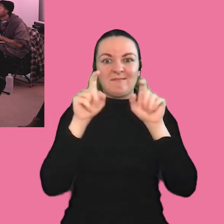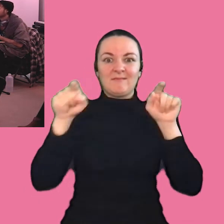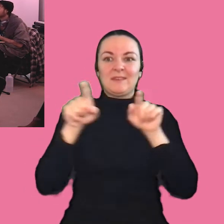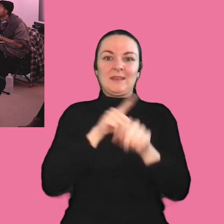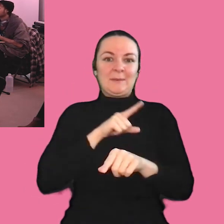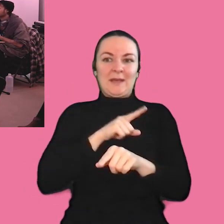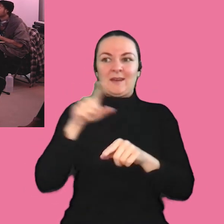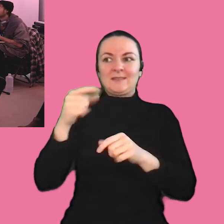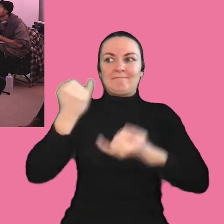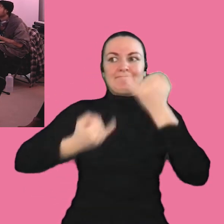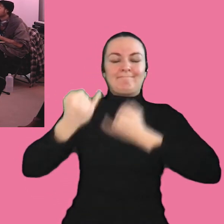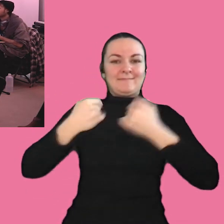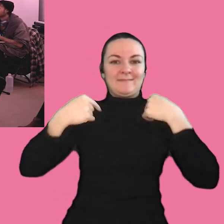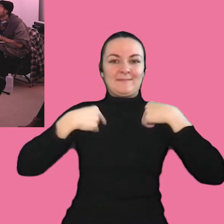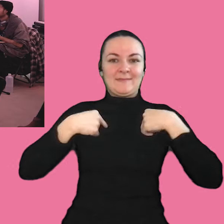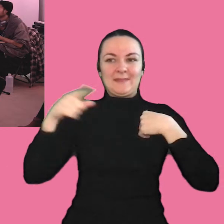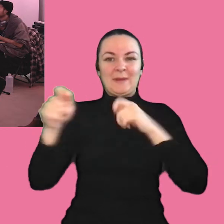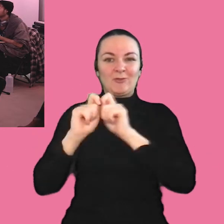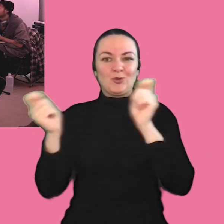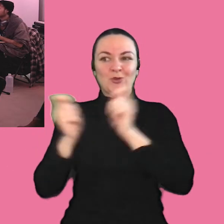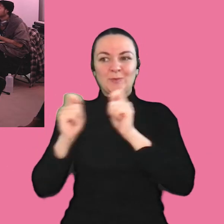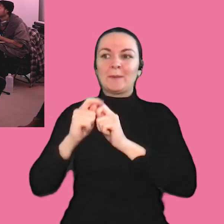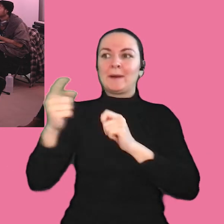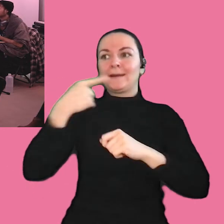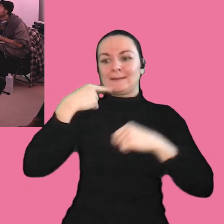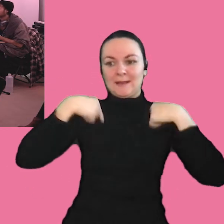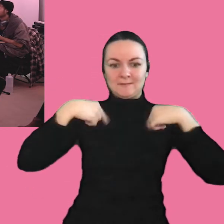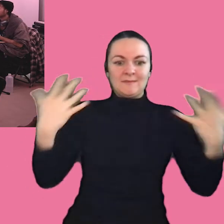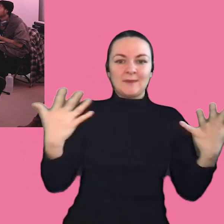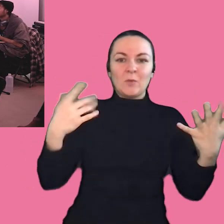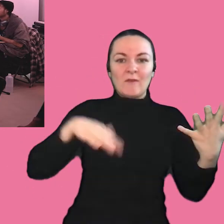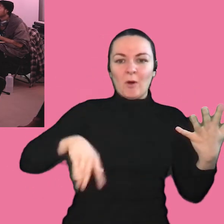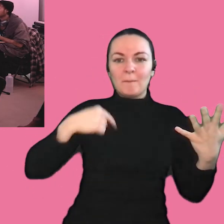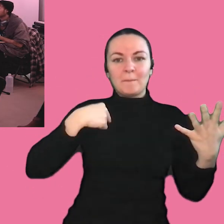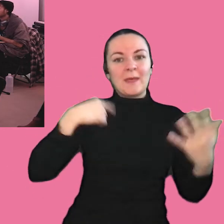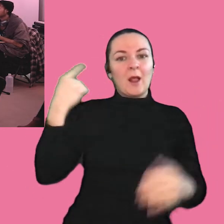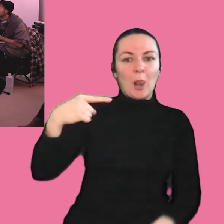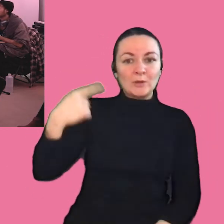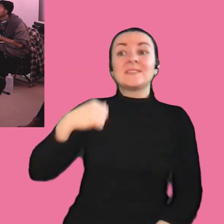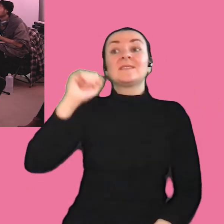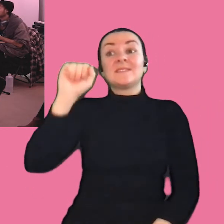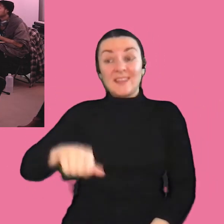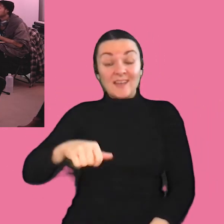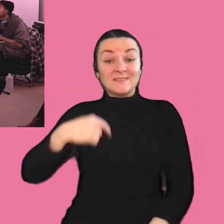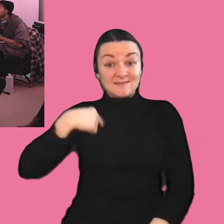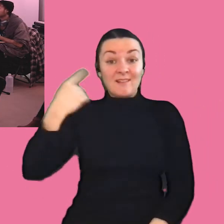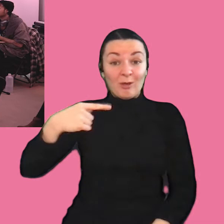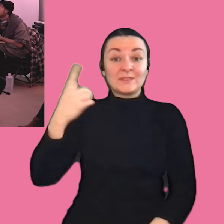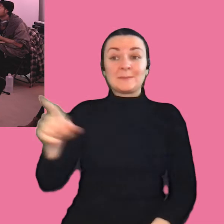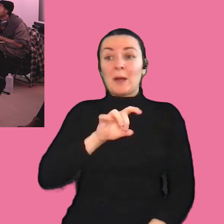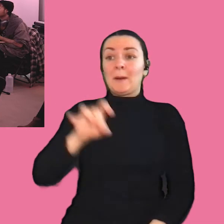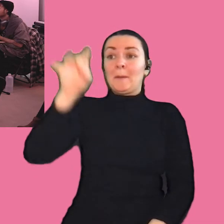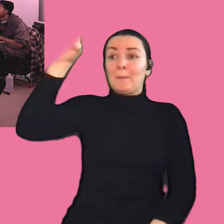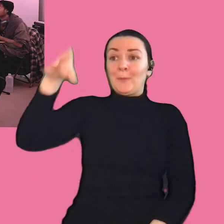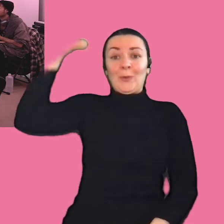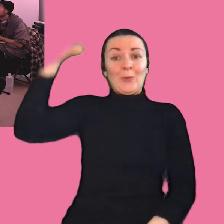rapper, who then went on to write a book called Poverty Safari, which was kind of inspired by the controversy around the Glasgow Effect